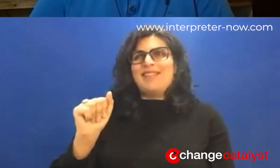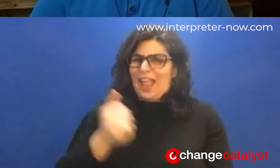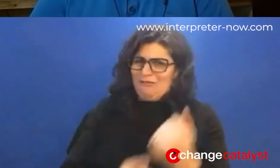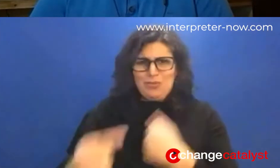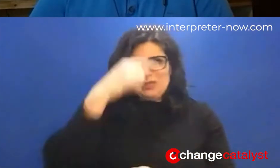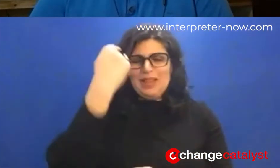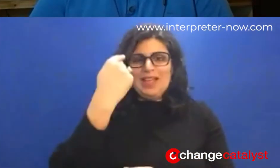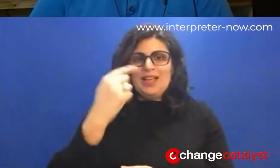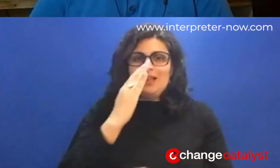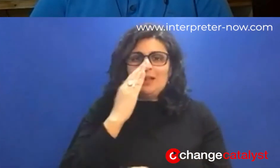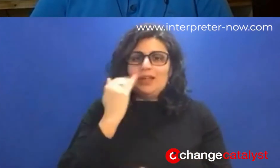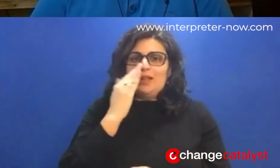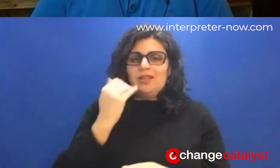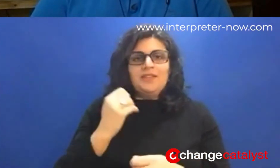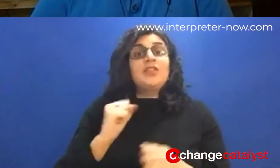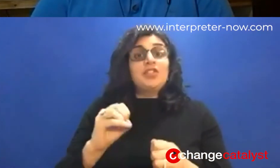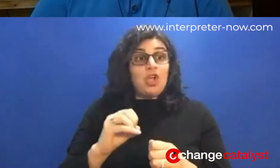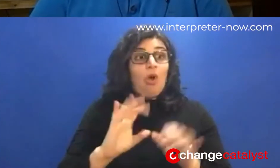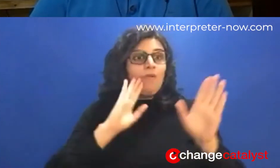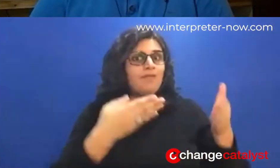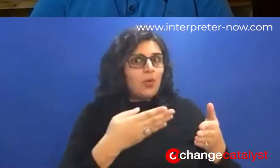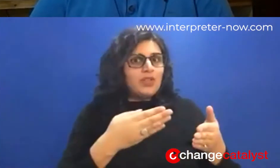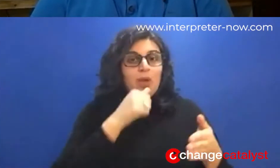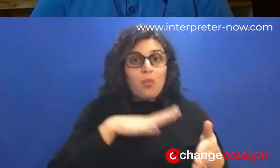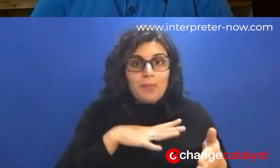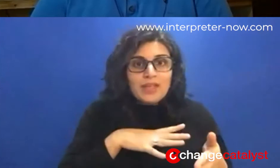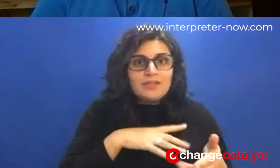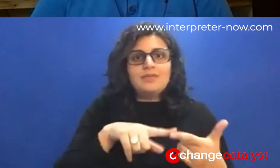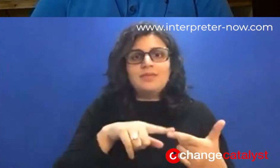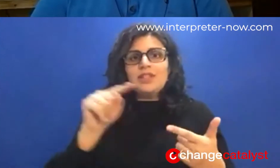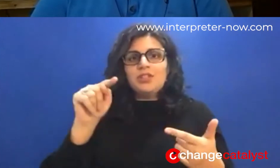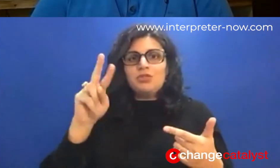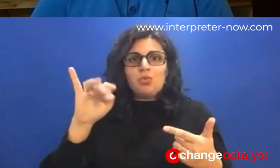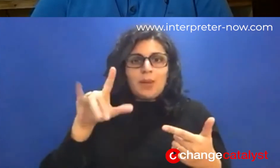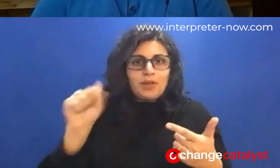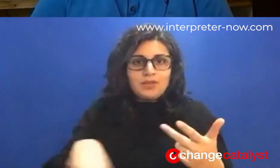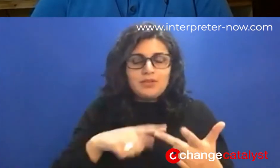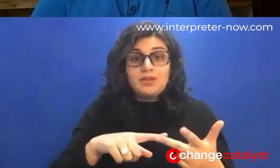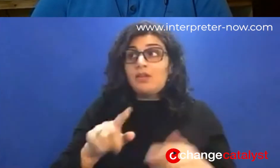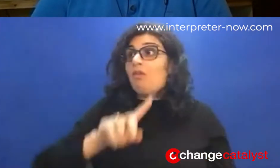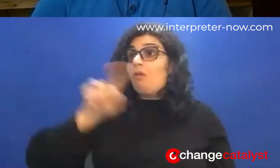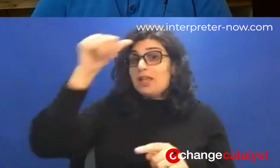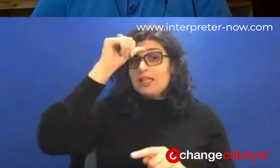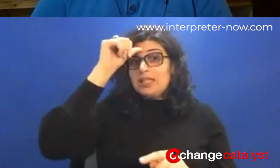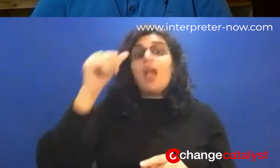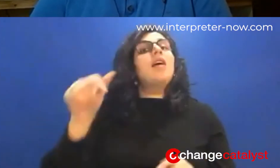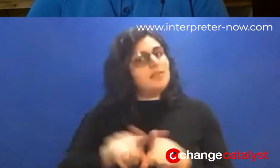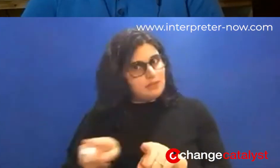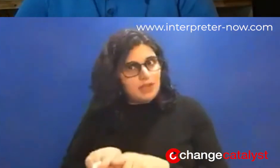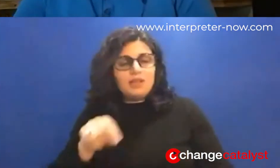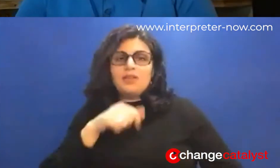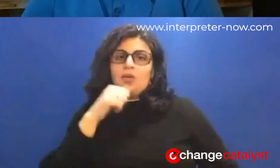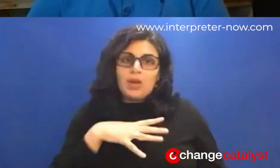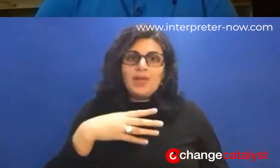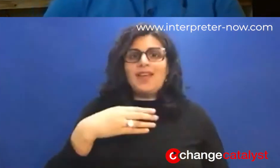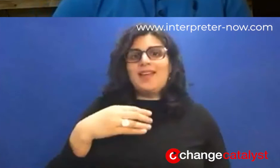certain tribals, right? When you go to India, again, it's about tribals. It's not about, there's no white men,